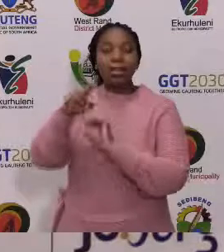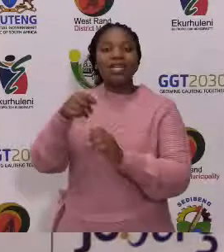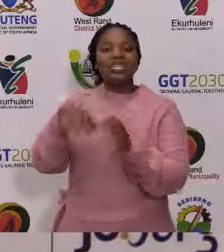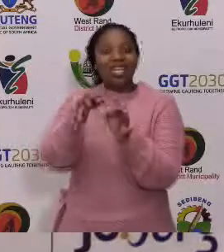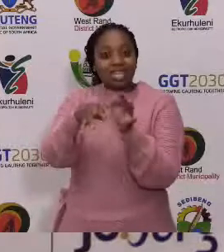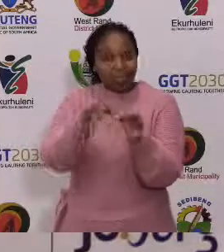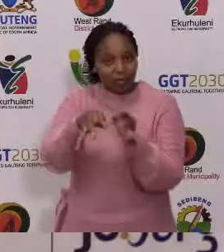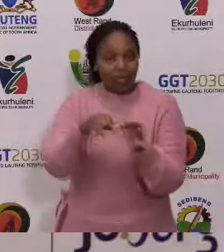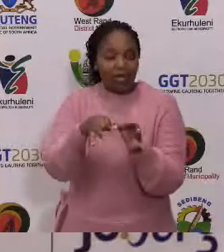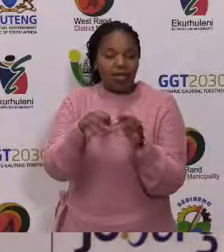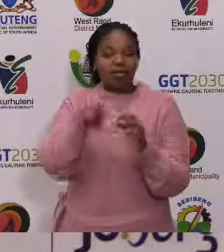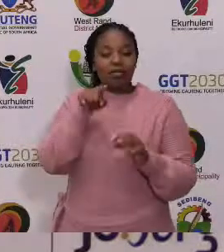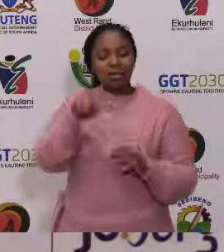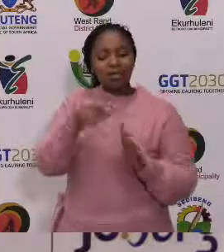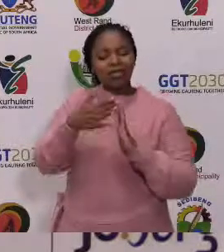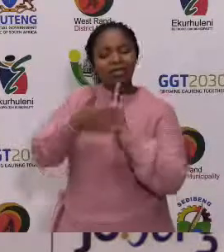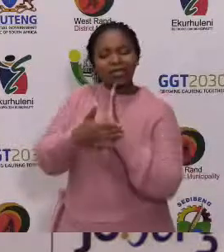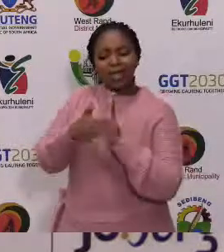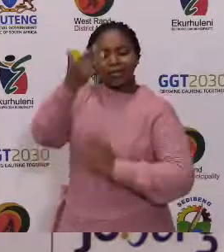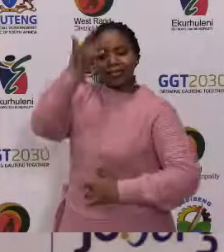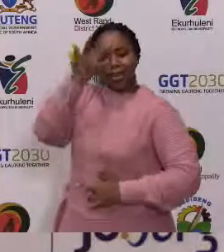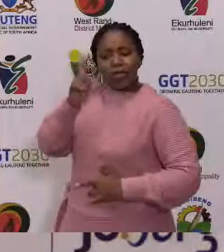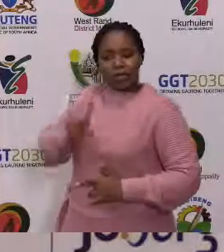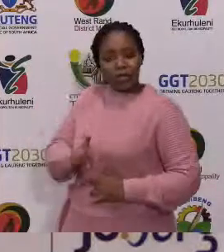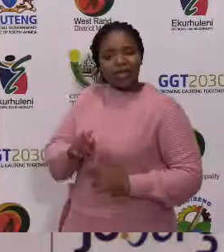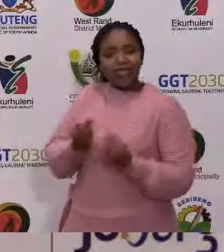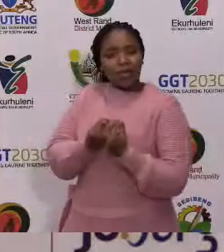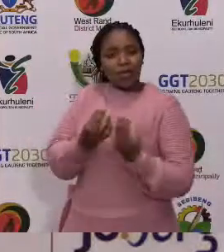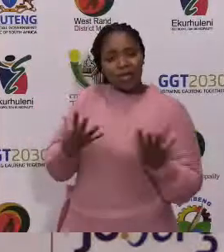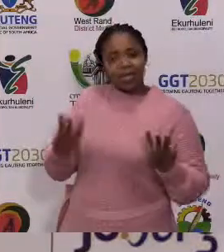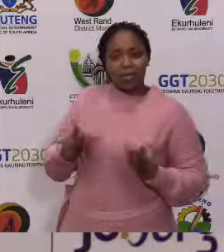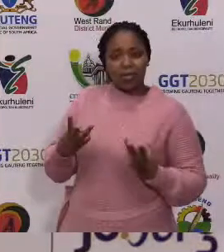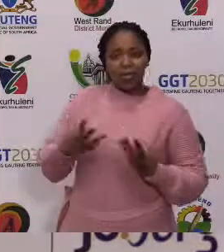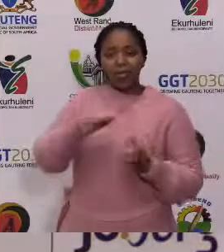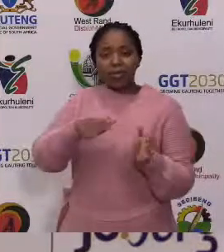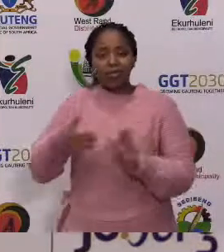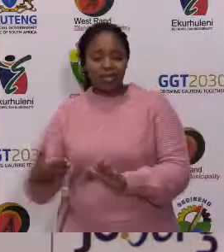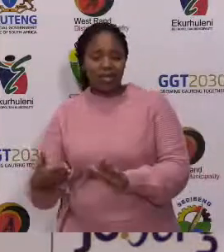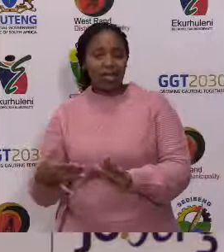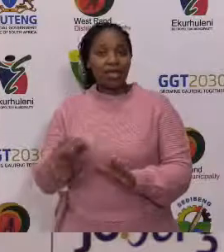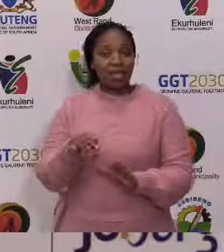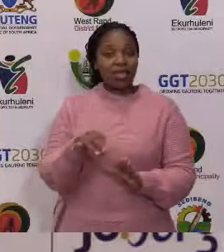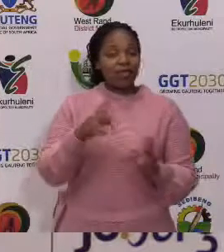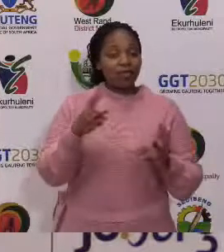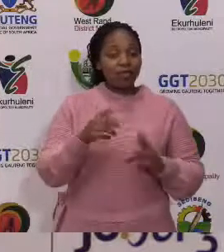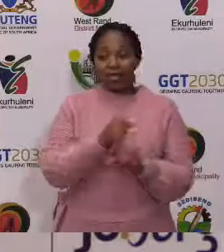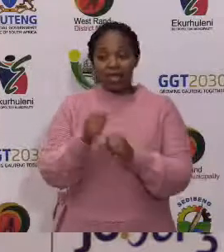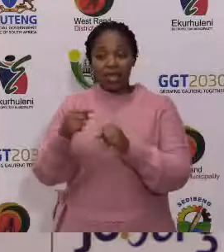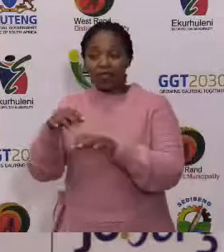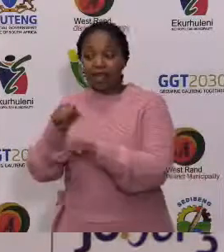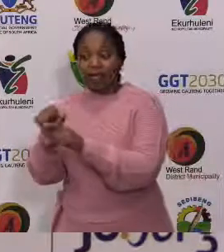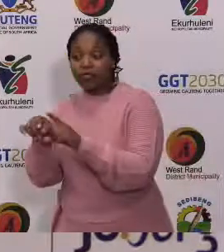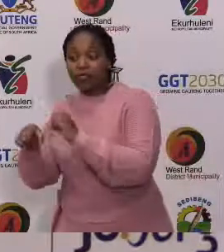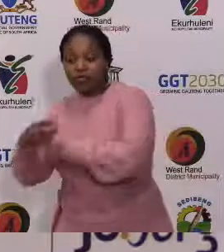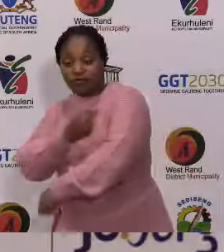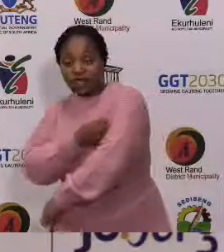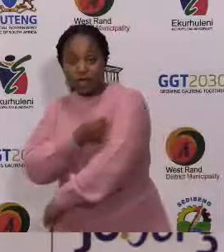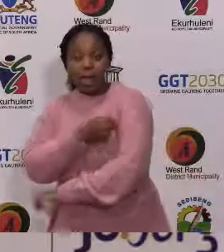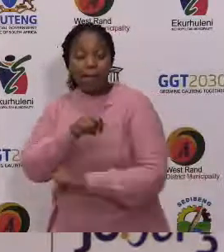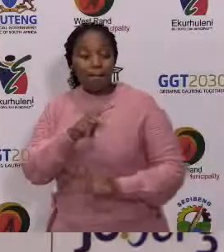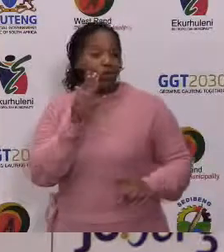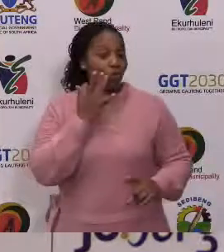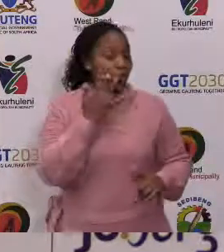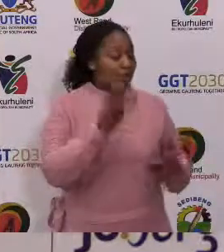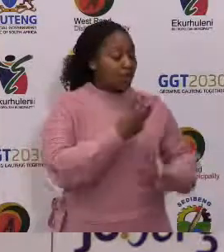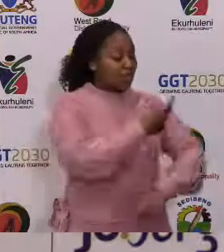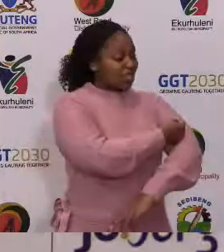million people are infected, how many people will die? And if 1 million people are vaccinated, how many people are going to die from this complication? And I think that